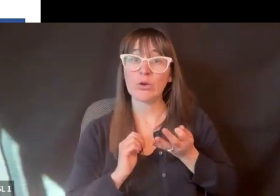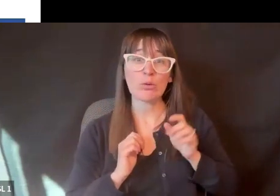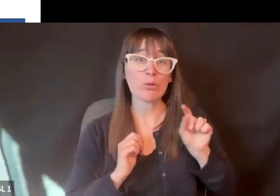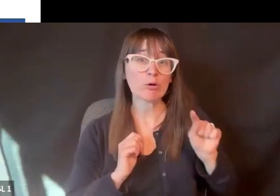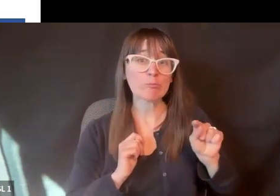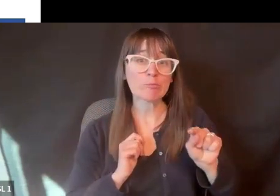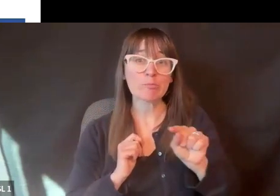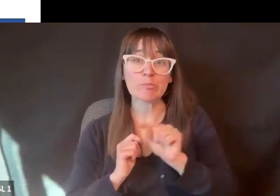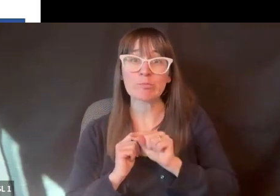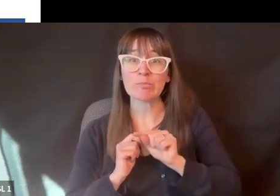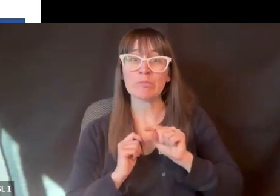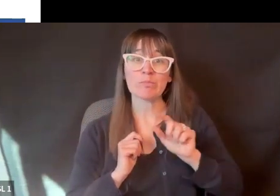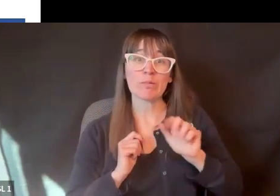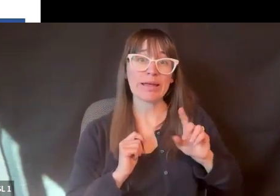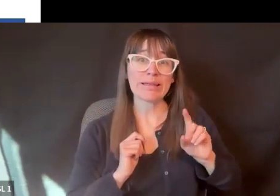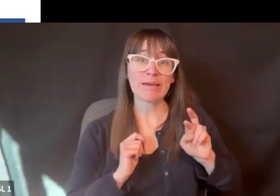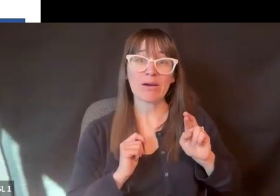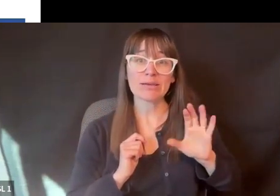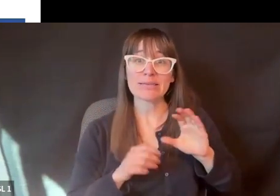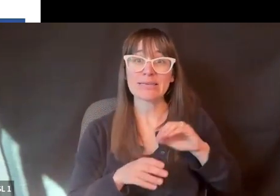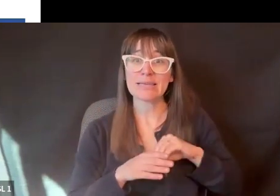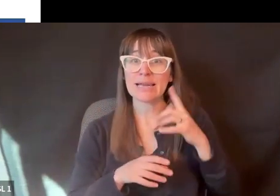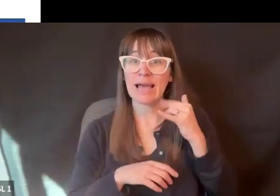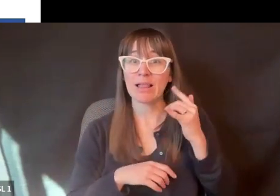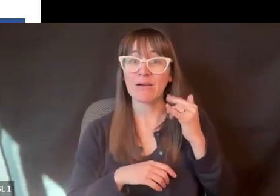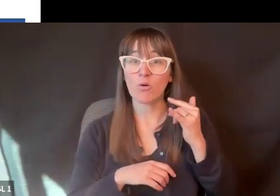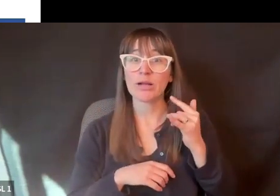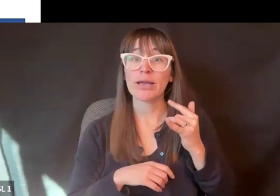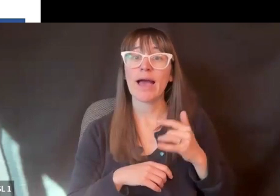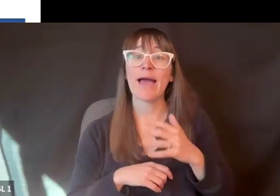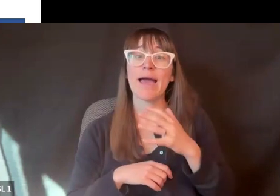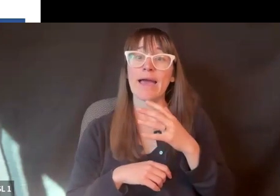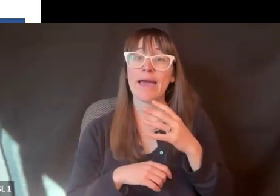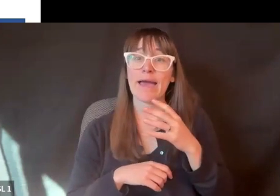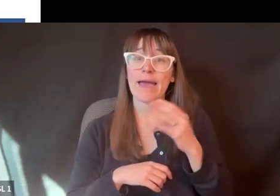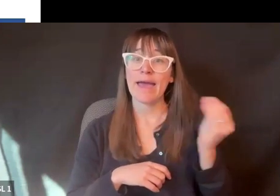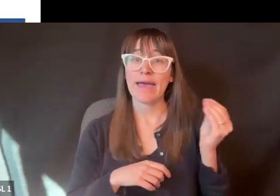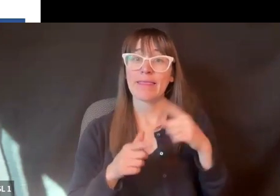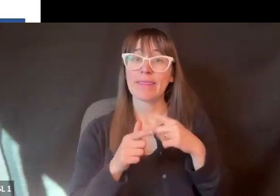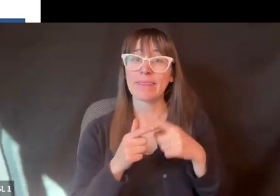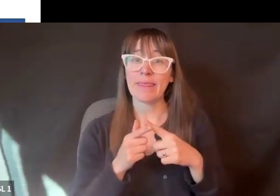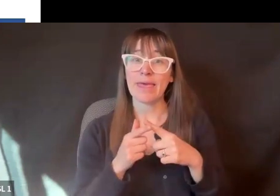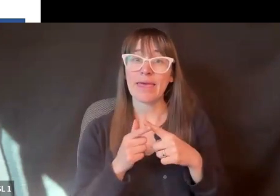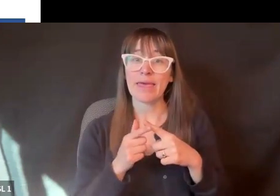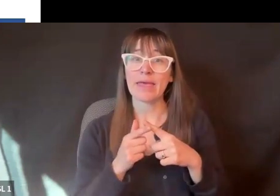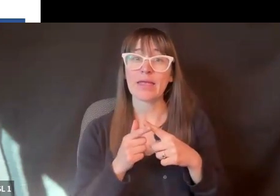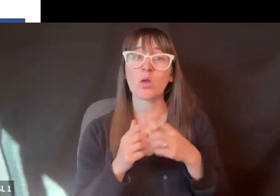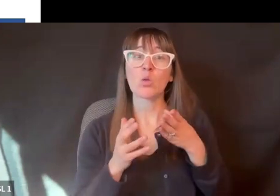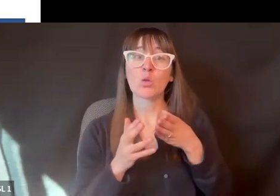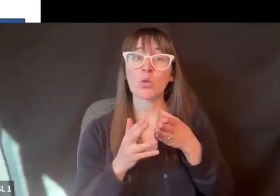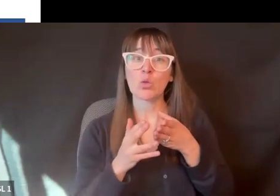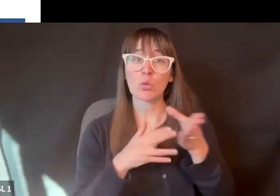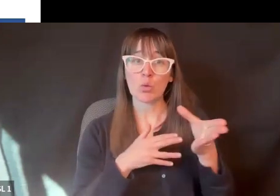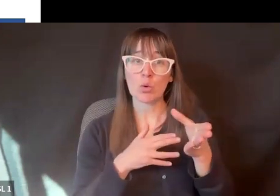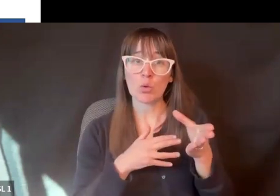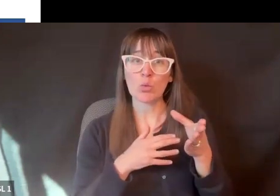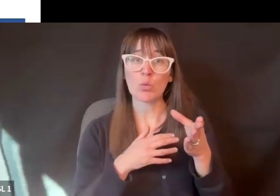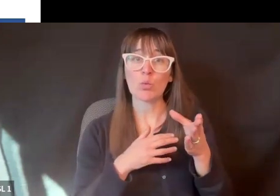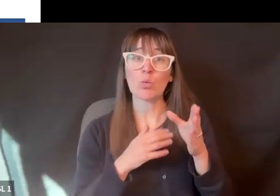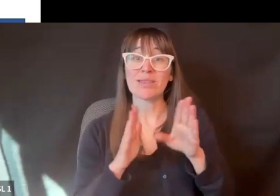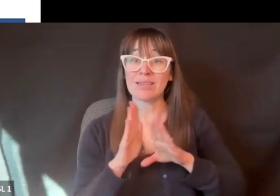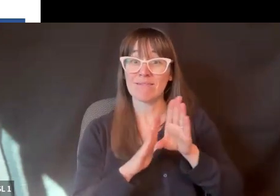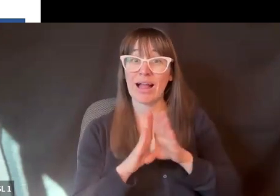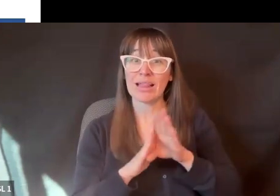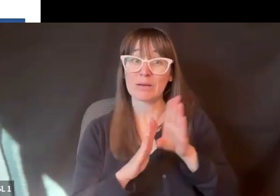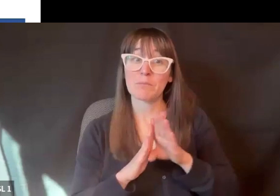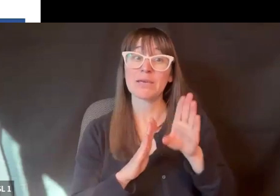started with just a couple state designated ADRCs in California, as I recall. At this point, through the